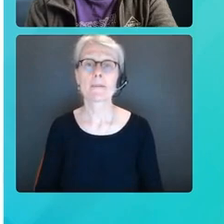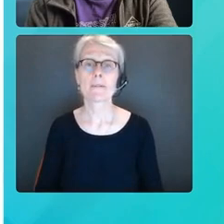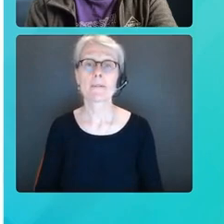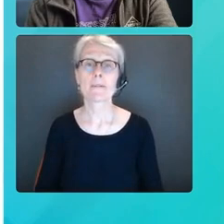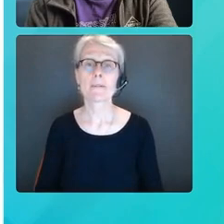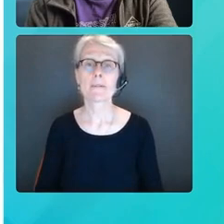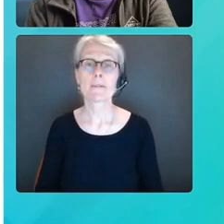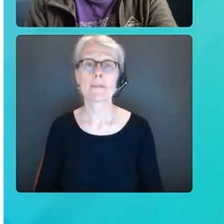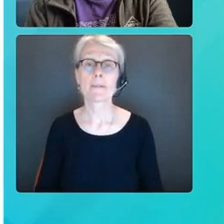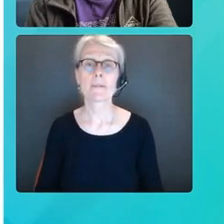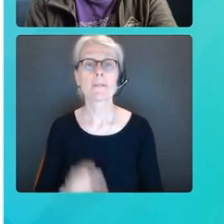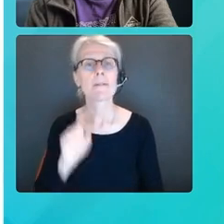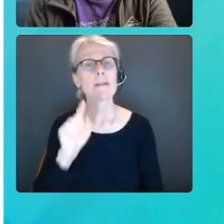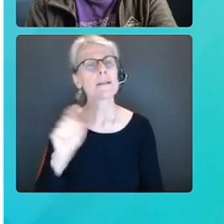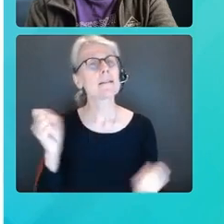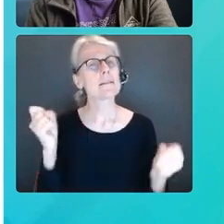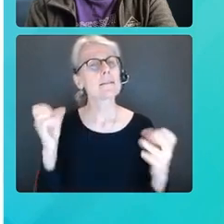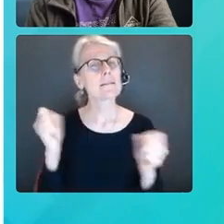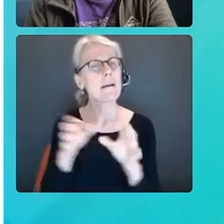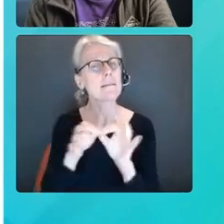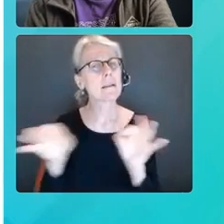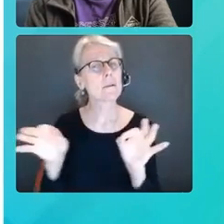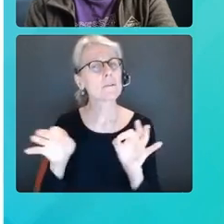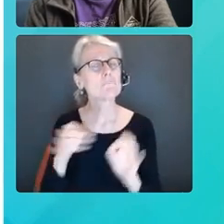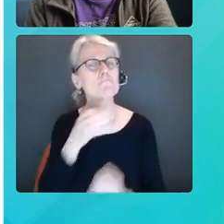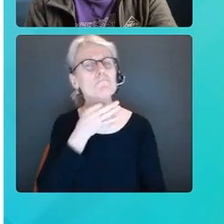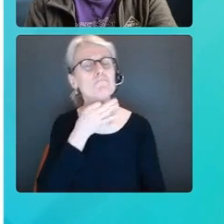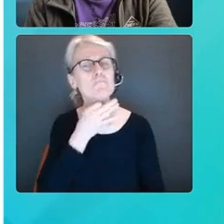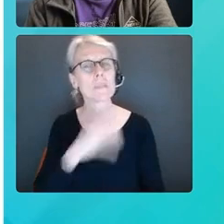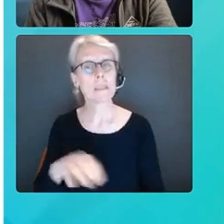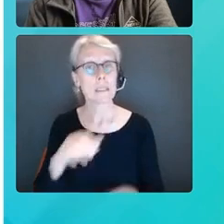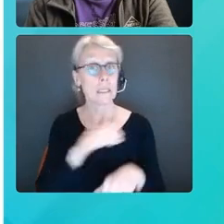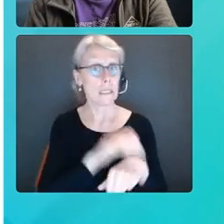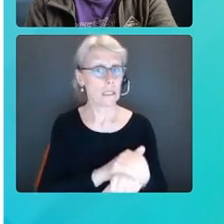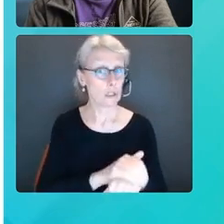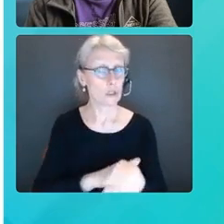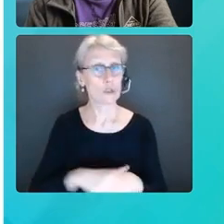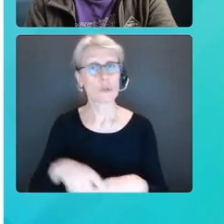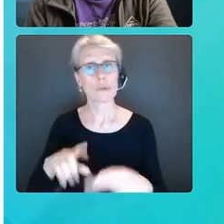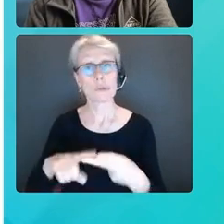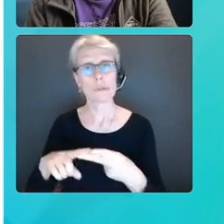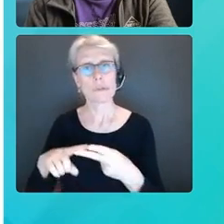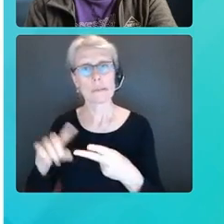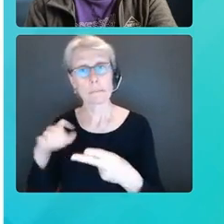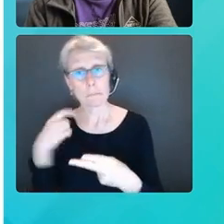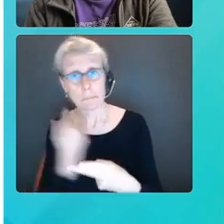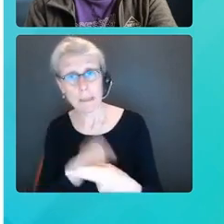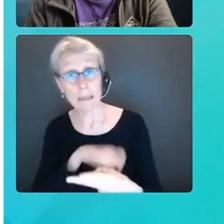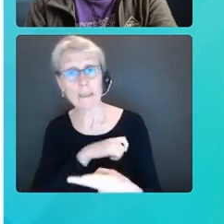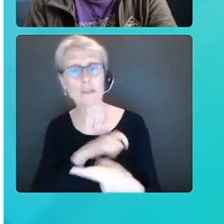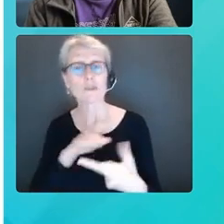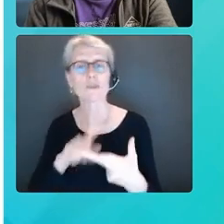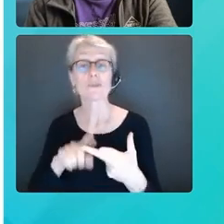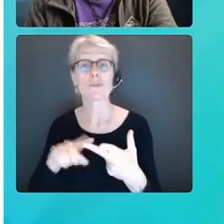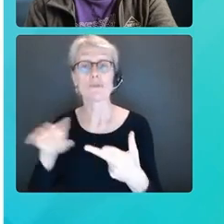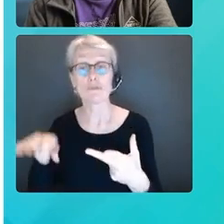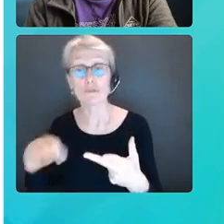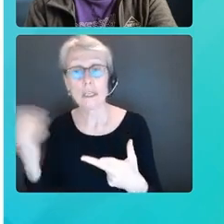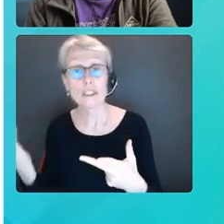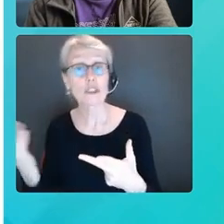For sign language, is it safe to assume that there is English sign language, Spanish, French, etc., or is it different? How do we know which one to